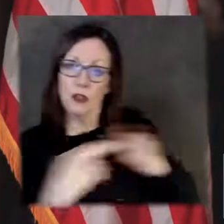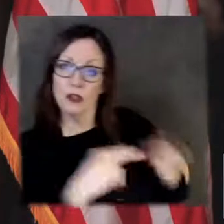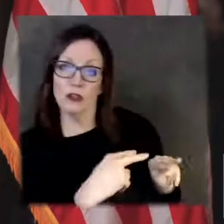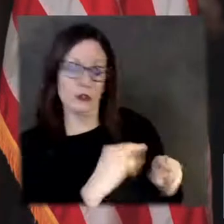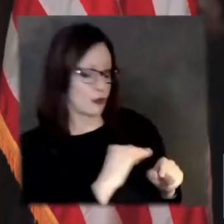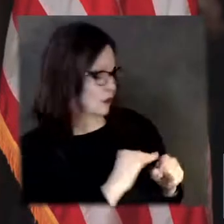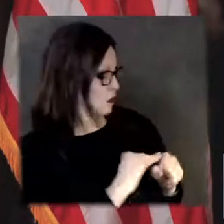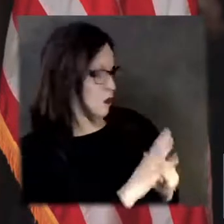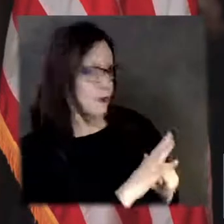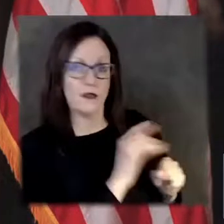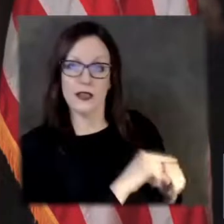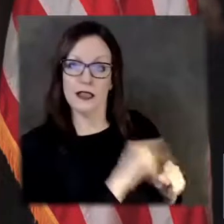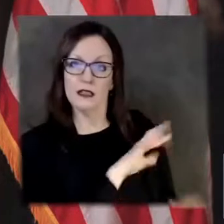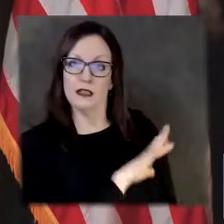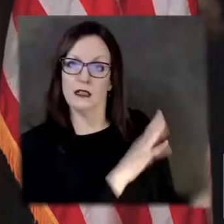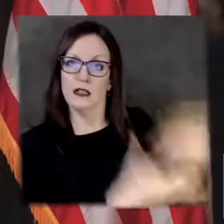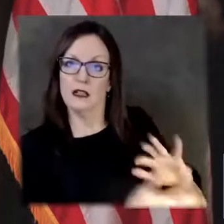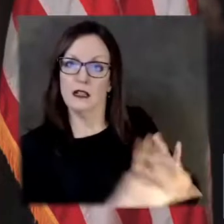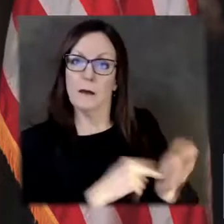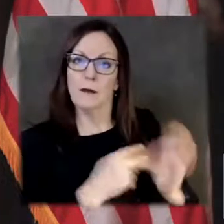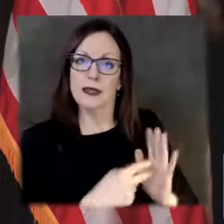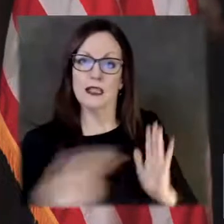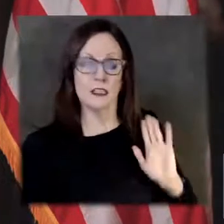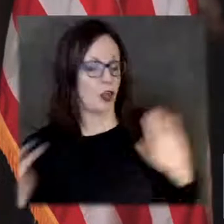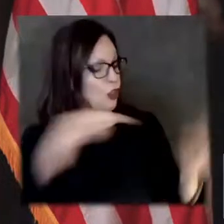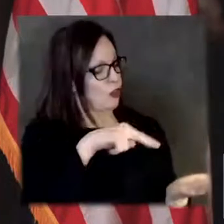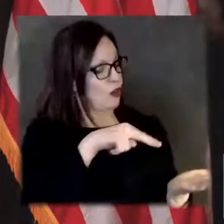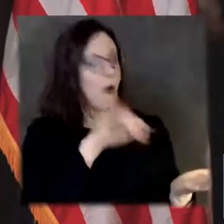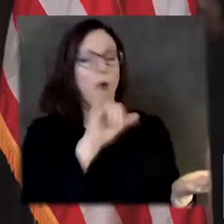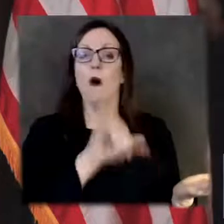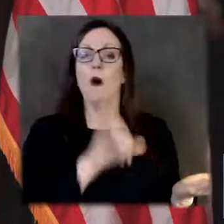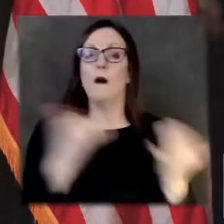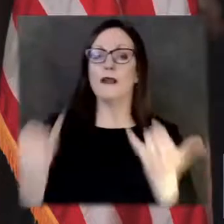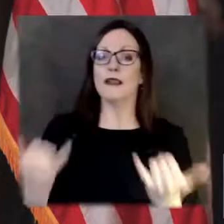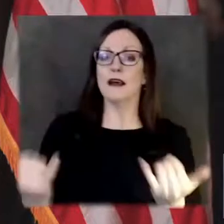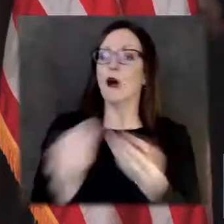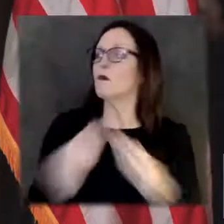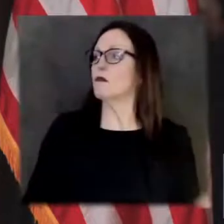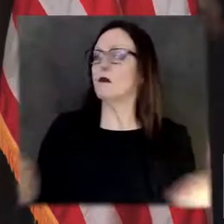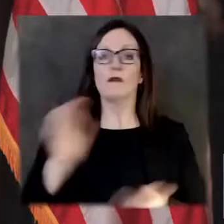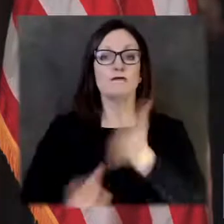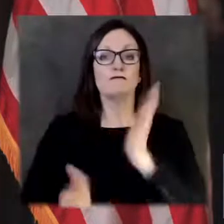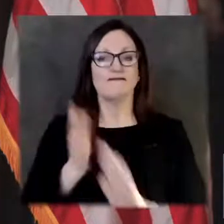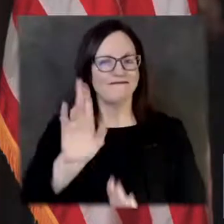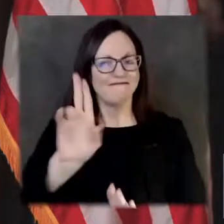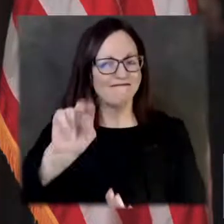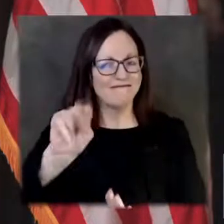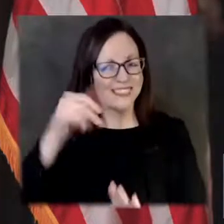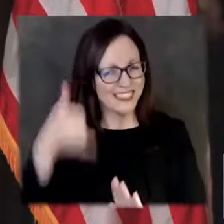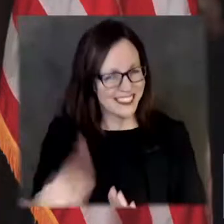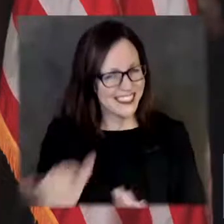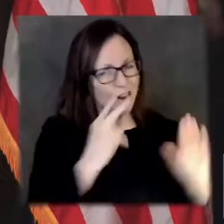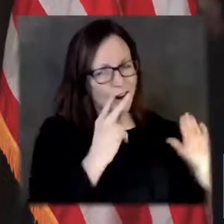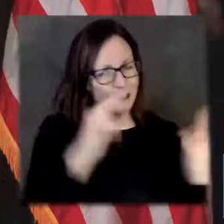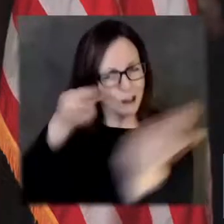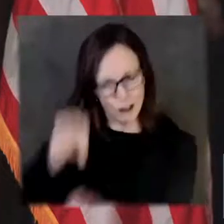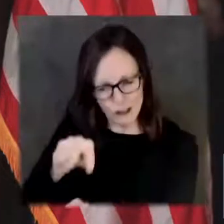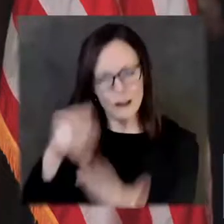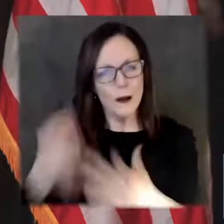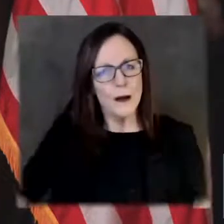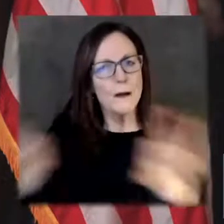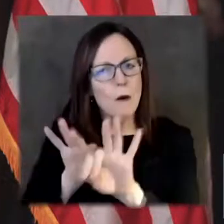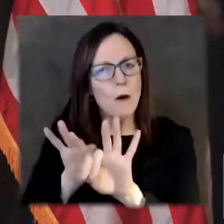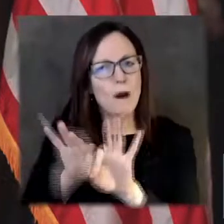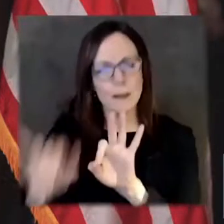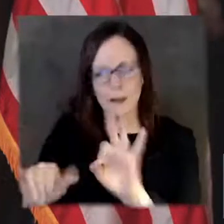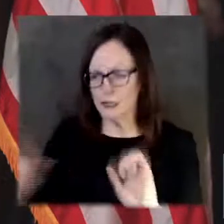to stop pretending the problems we face don't exist. We have to acknowledge our challenges if we're going to have a chance of